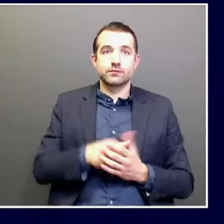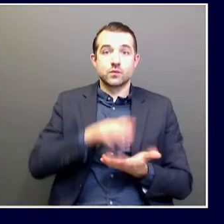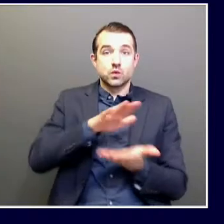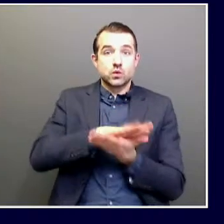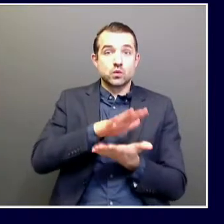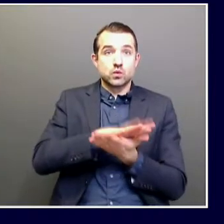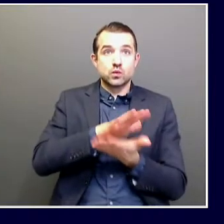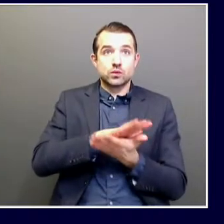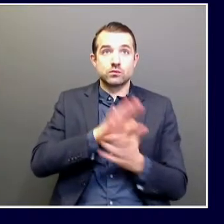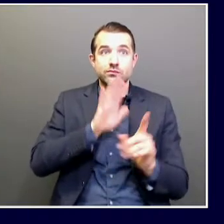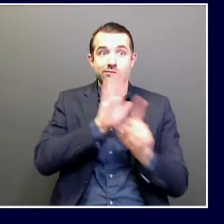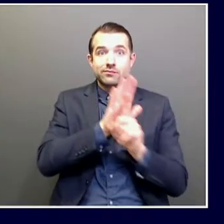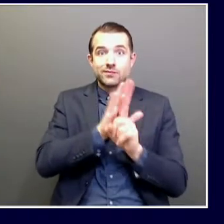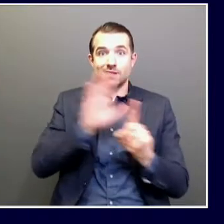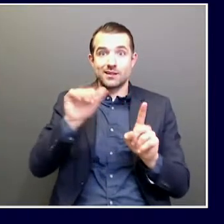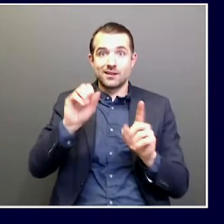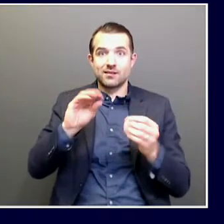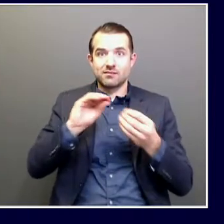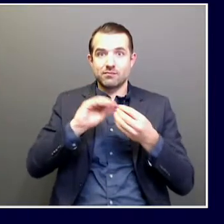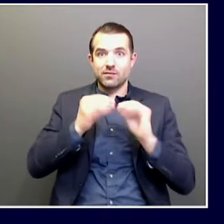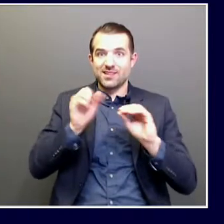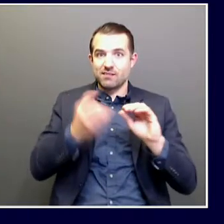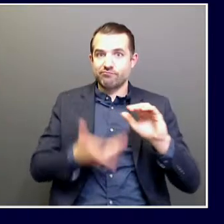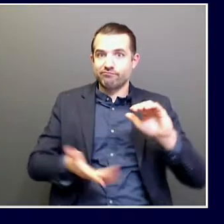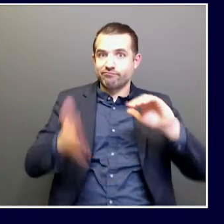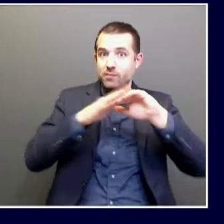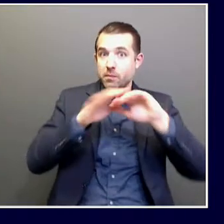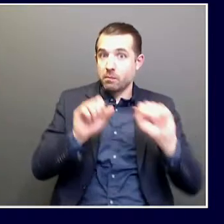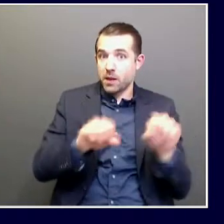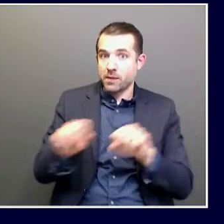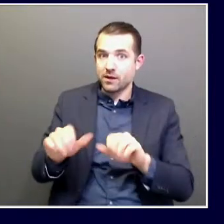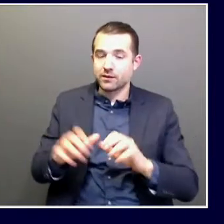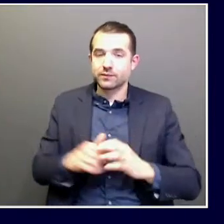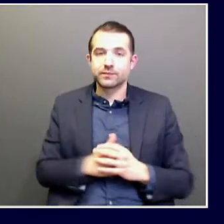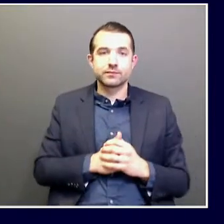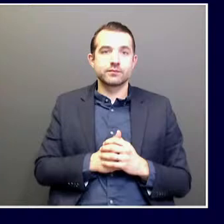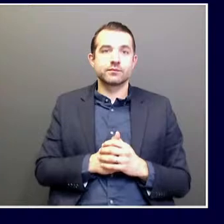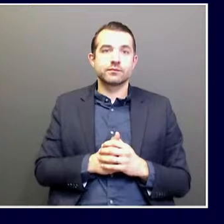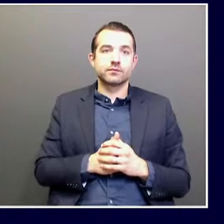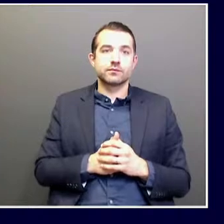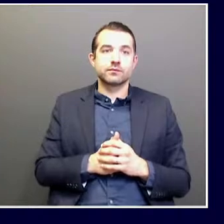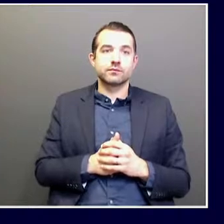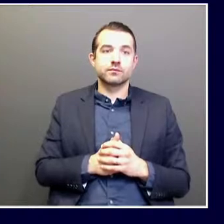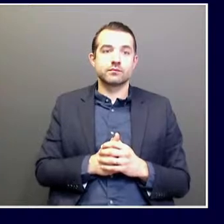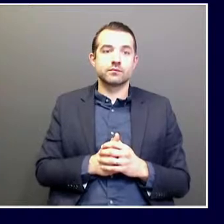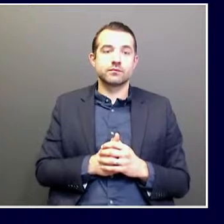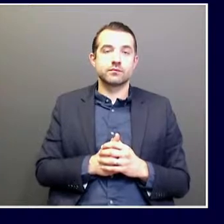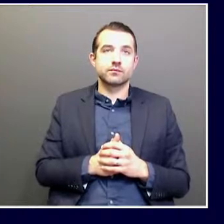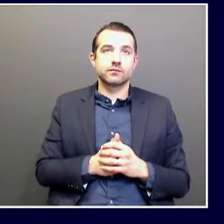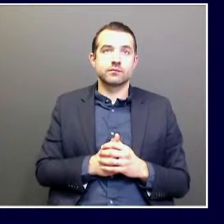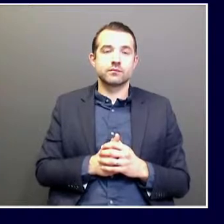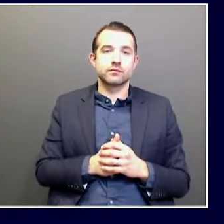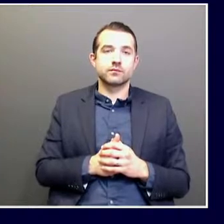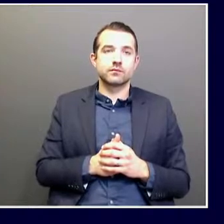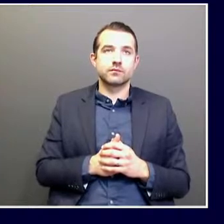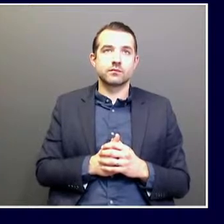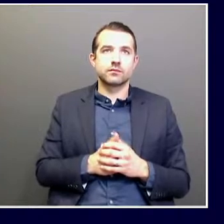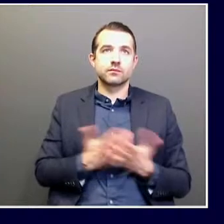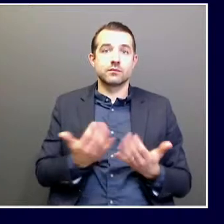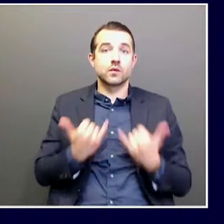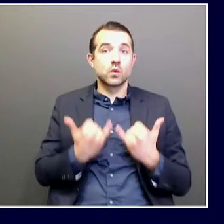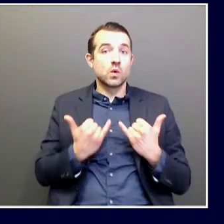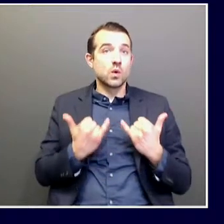If a student is there any thought about changing the standard of, like right now, if a student is